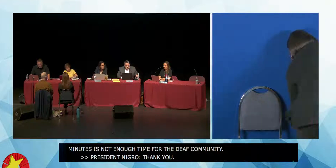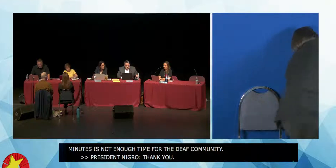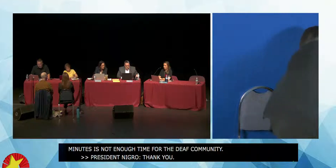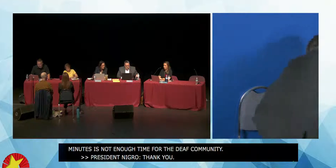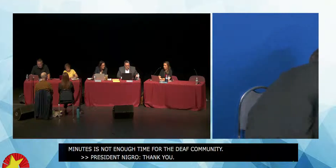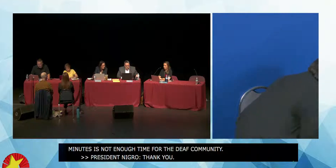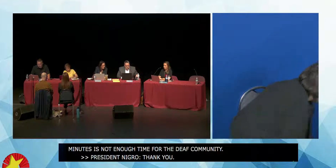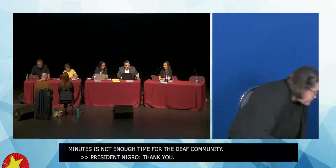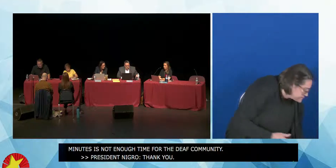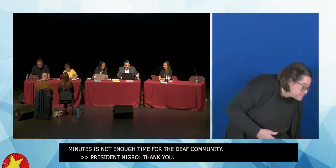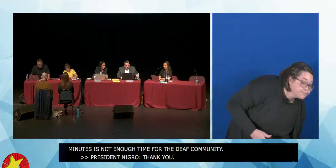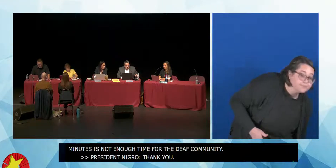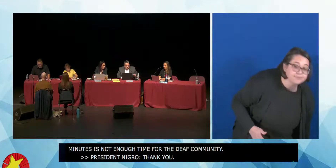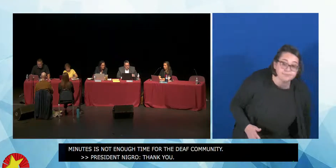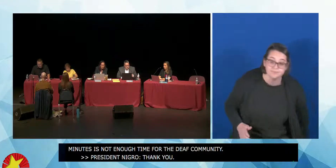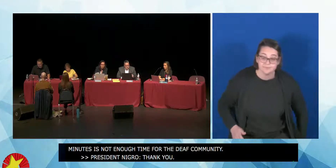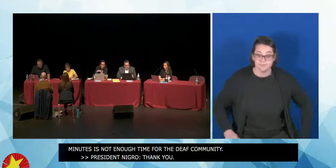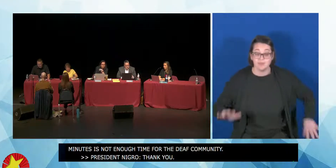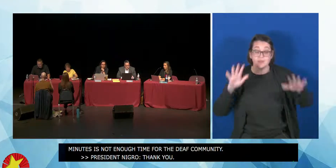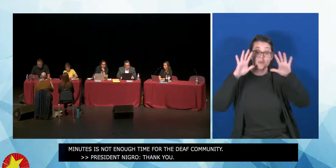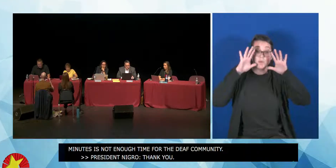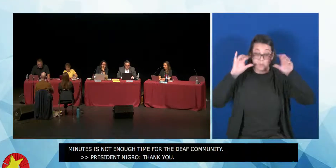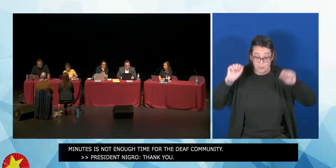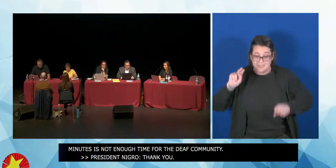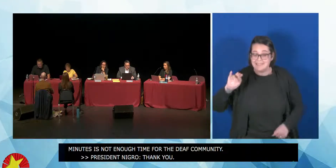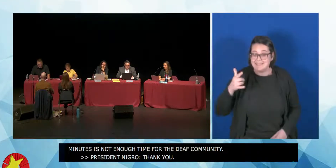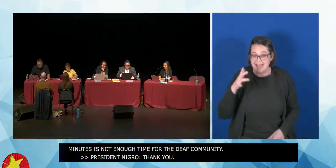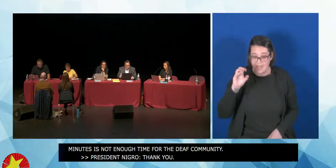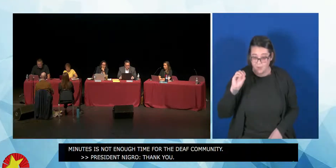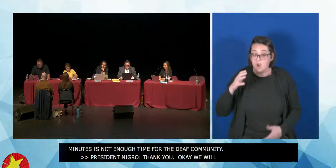Okay, we're going to move on to